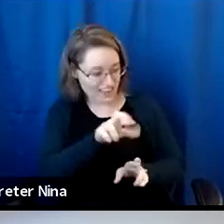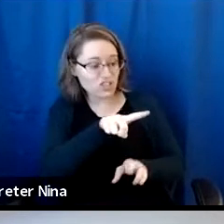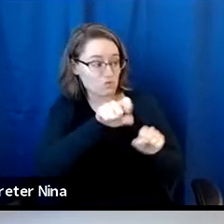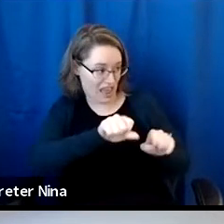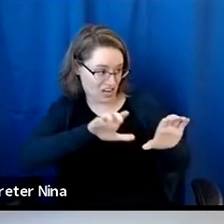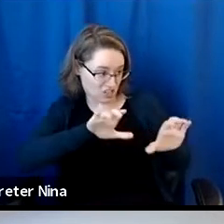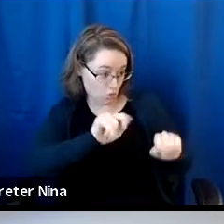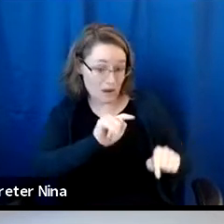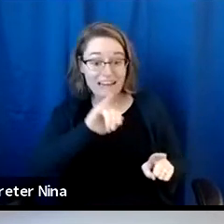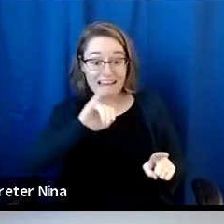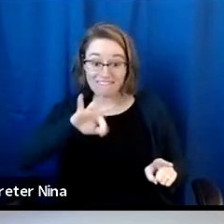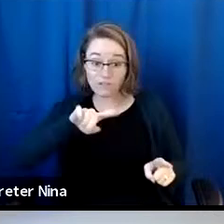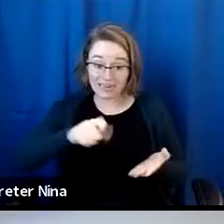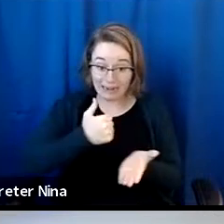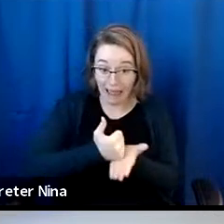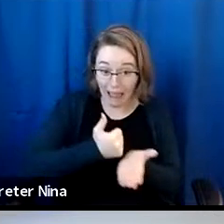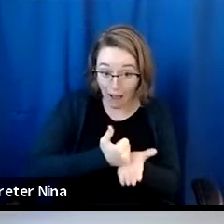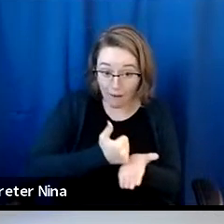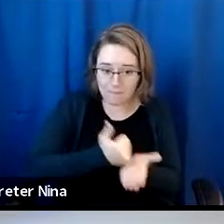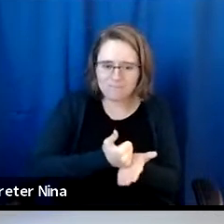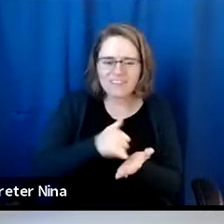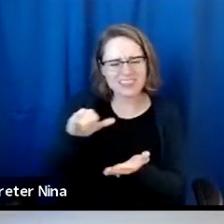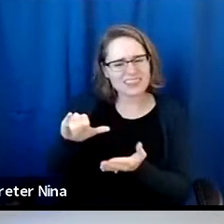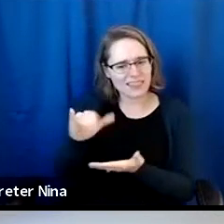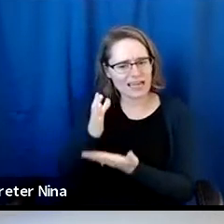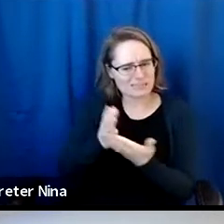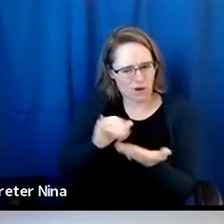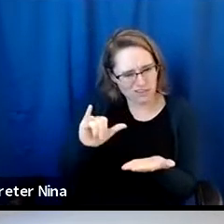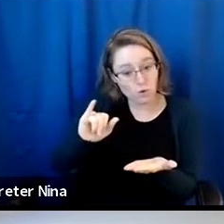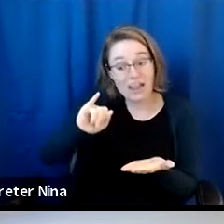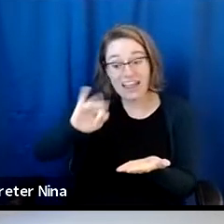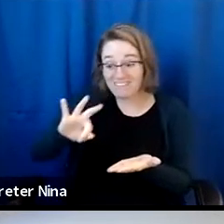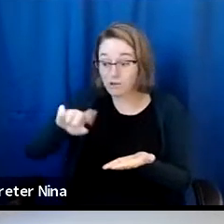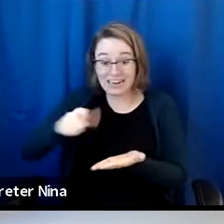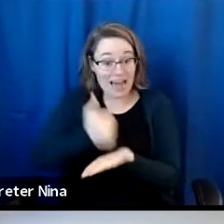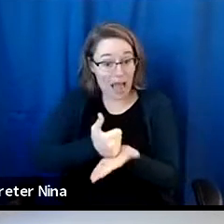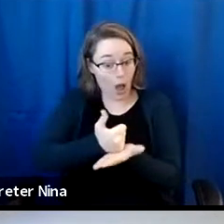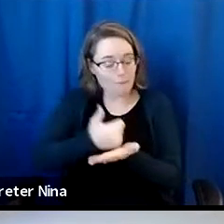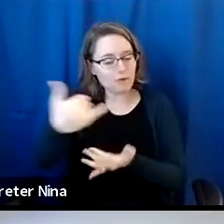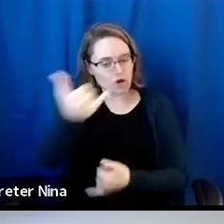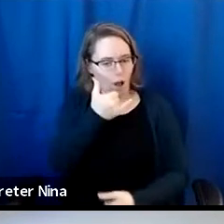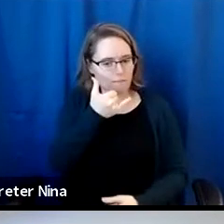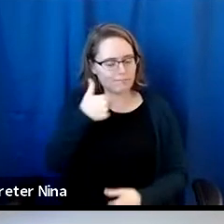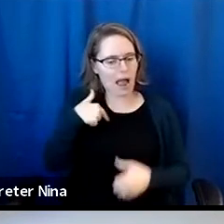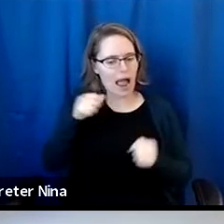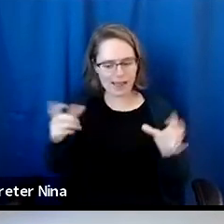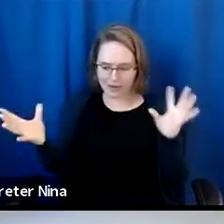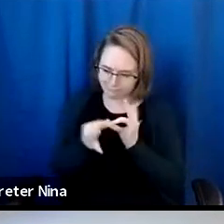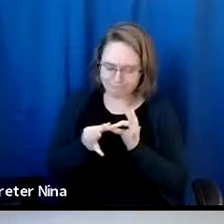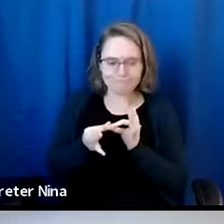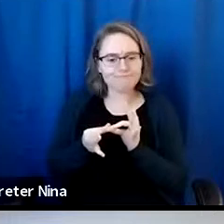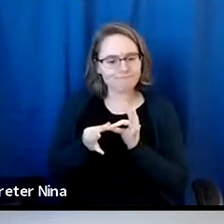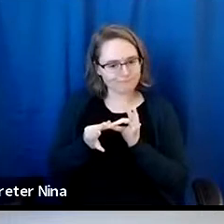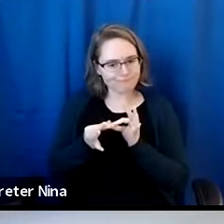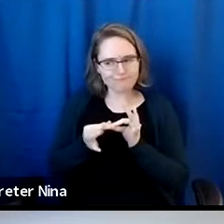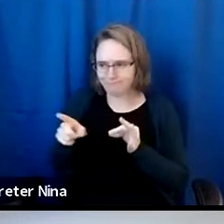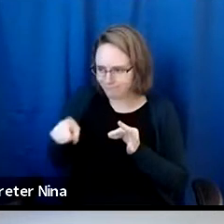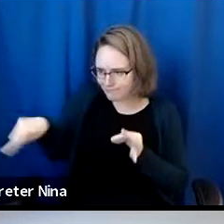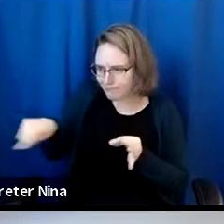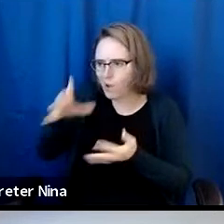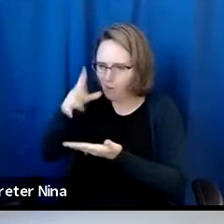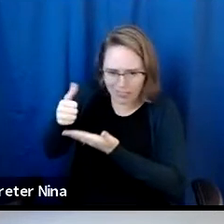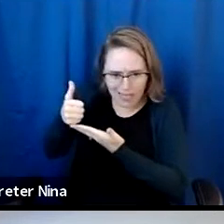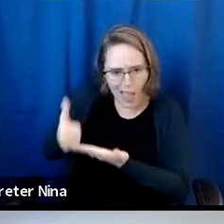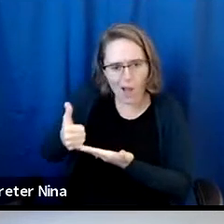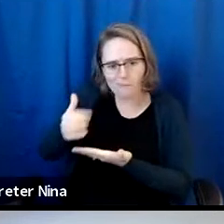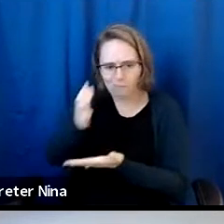if you need help, that's part of it too. If you need help, call me, because I can connect you with people that will help you, that will walk